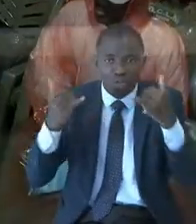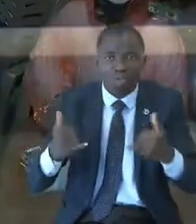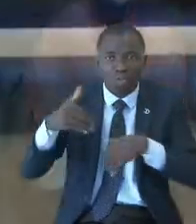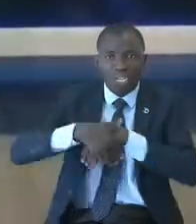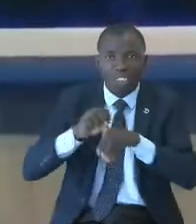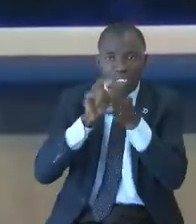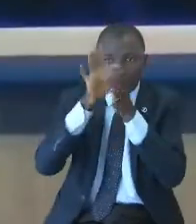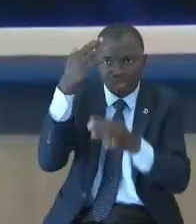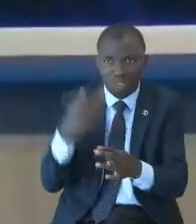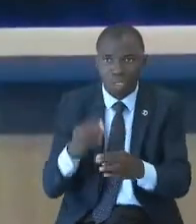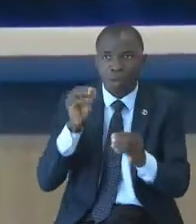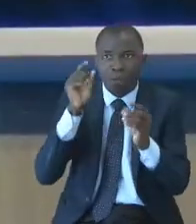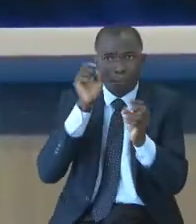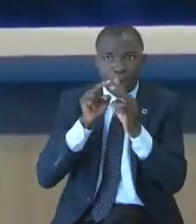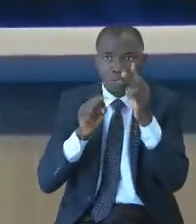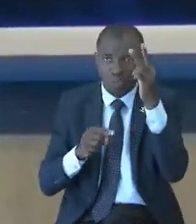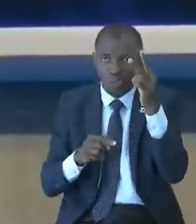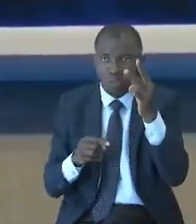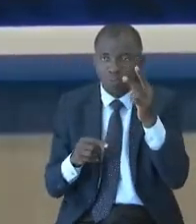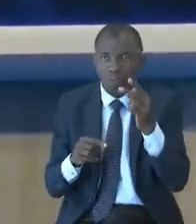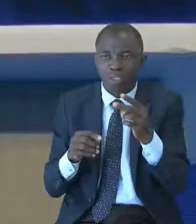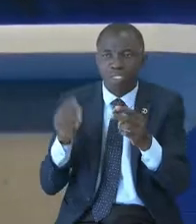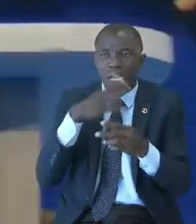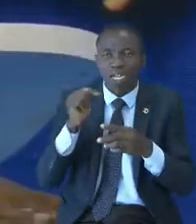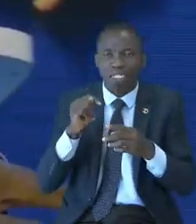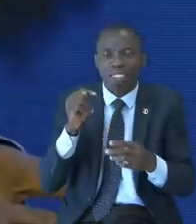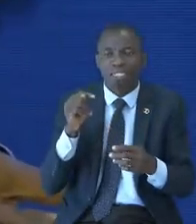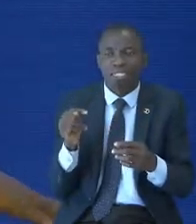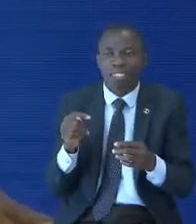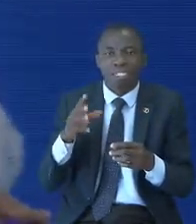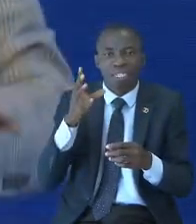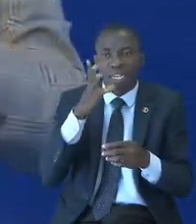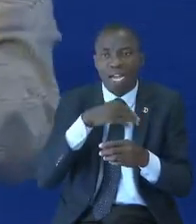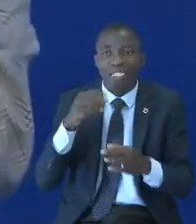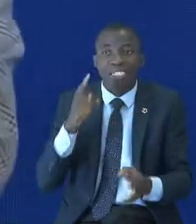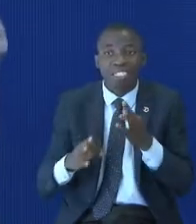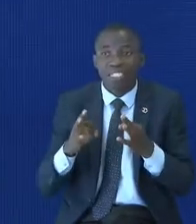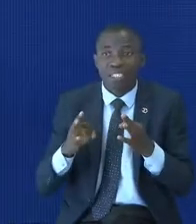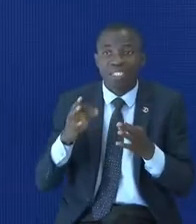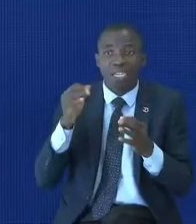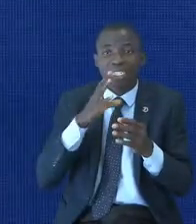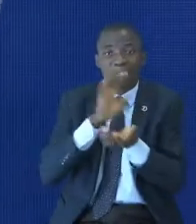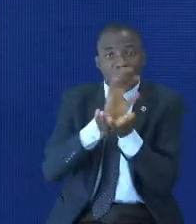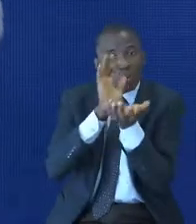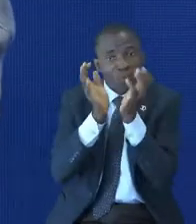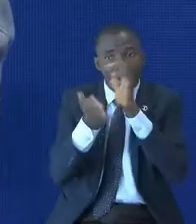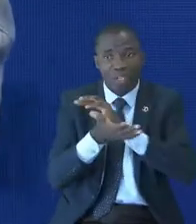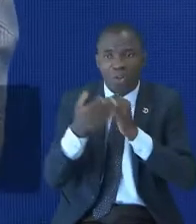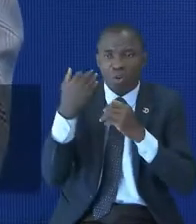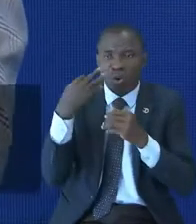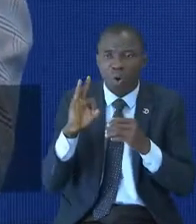come to number two, and it's the confession of the conversion of